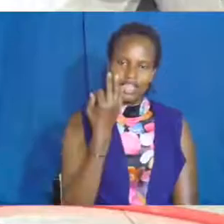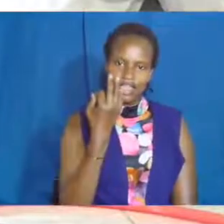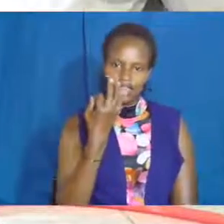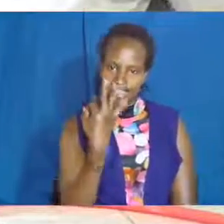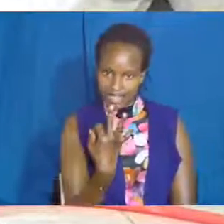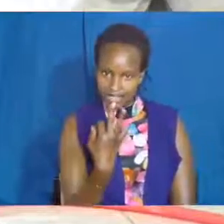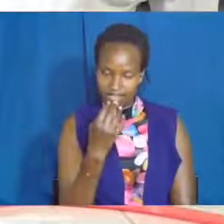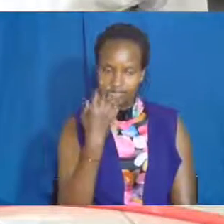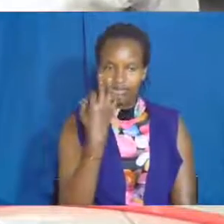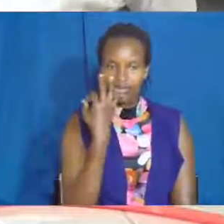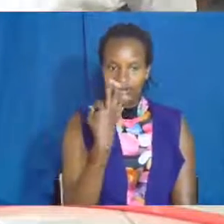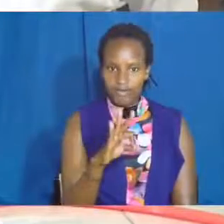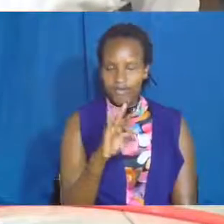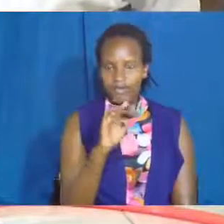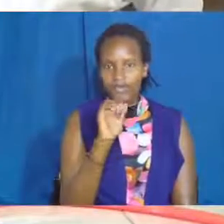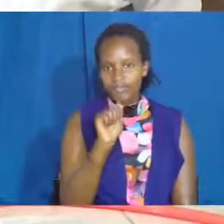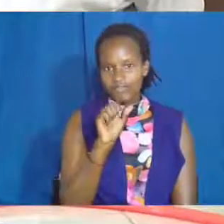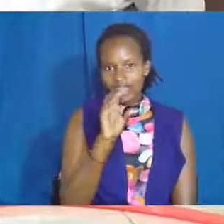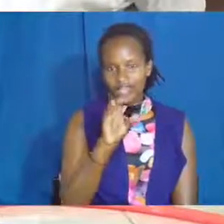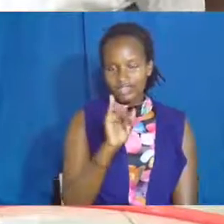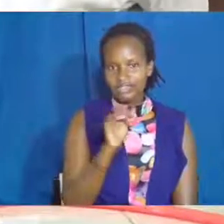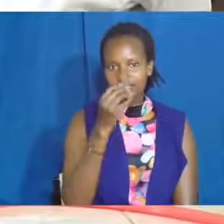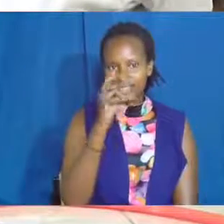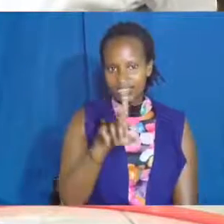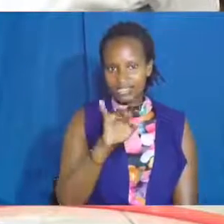facilitated diffusion.